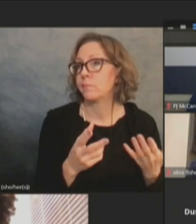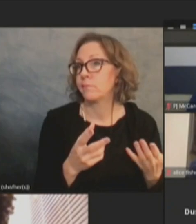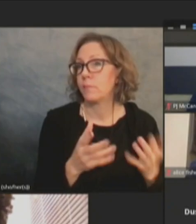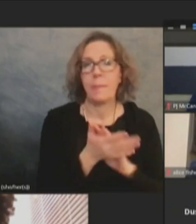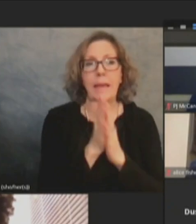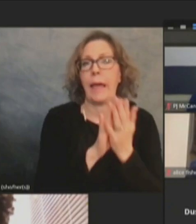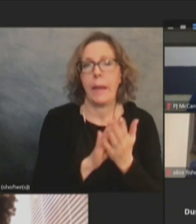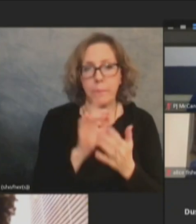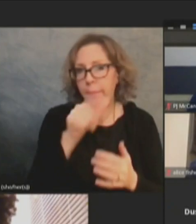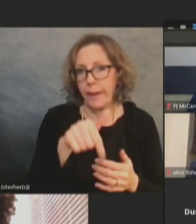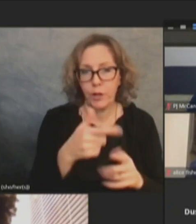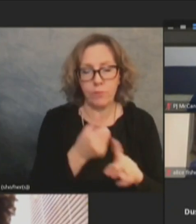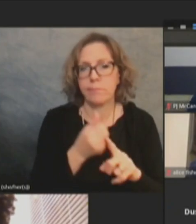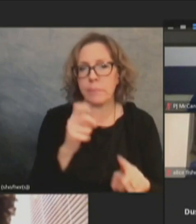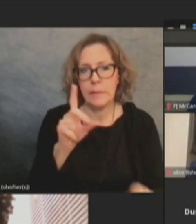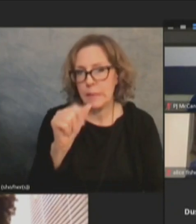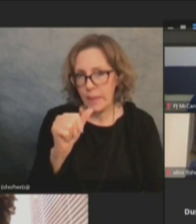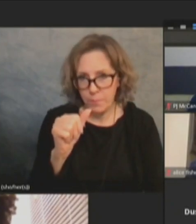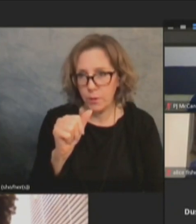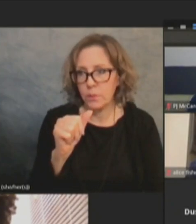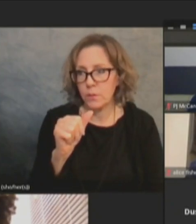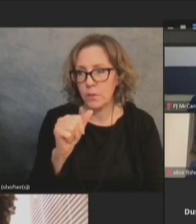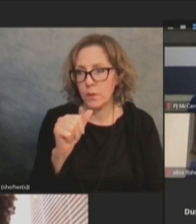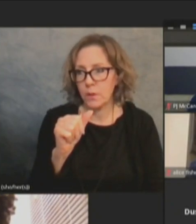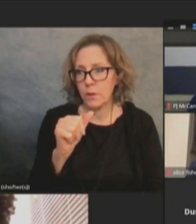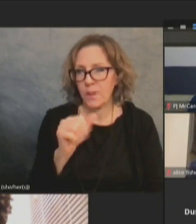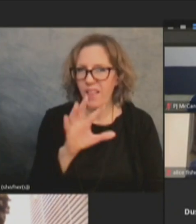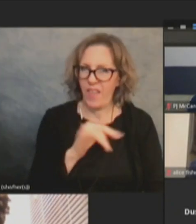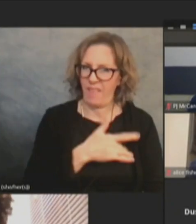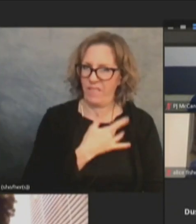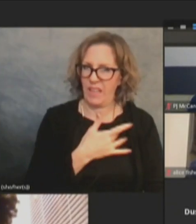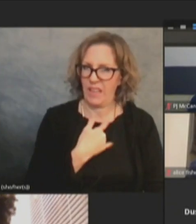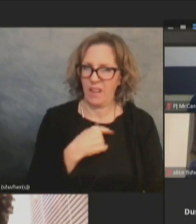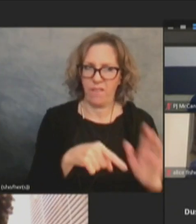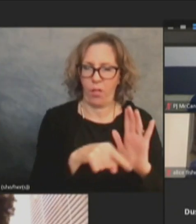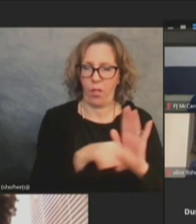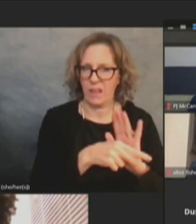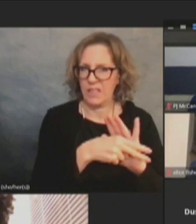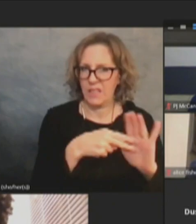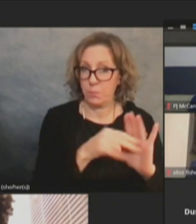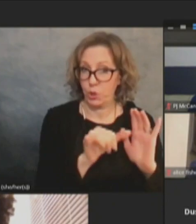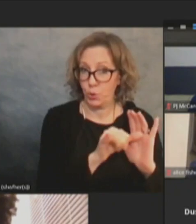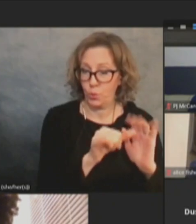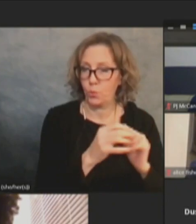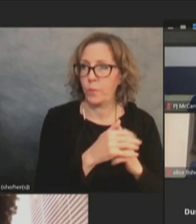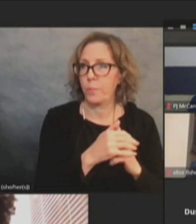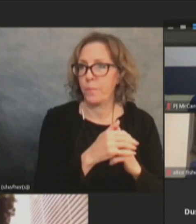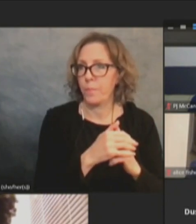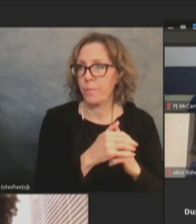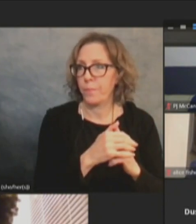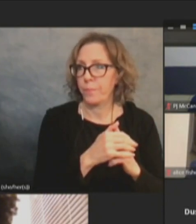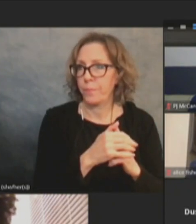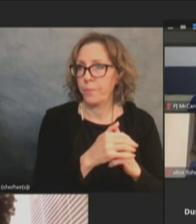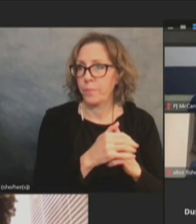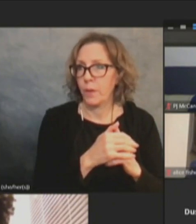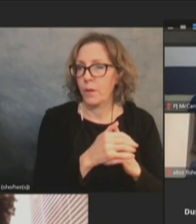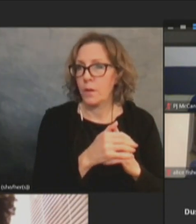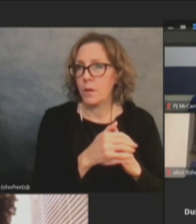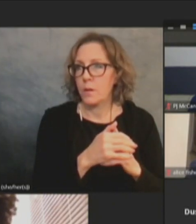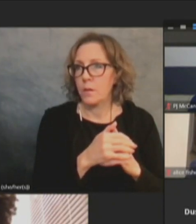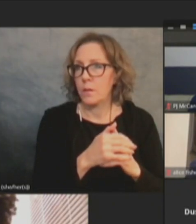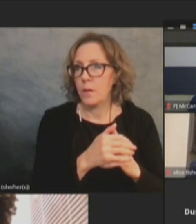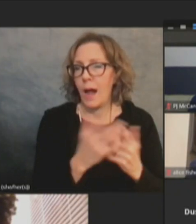or in their life experience, acquired or whatever, found themselves with a disability.